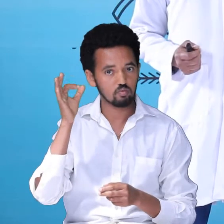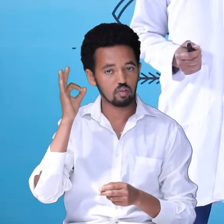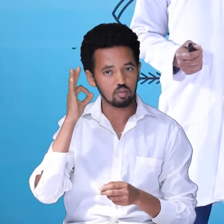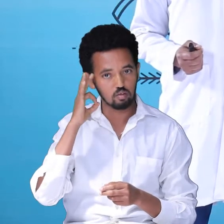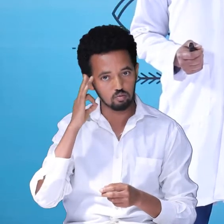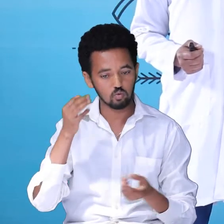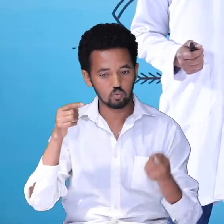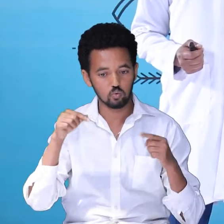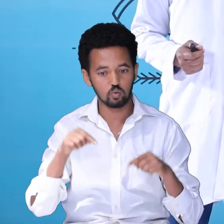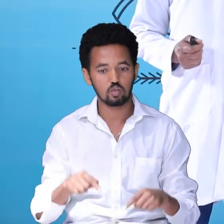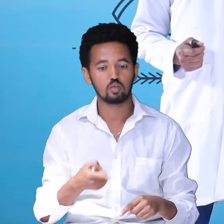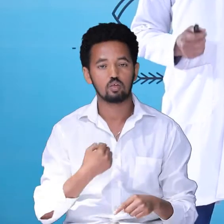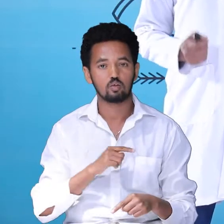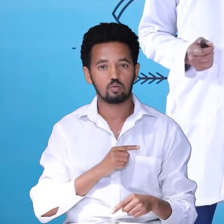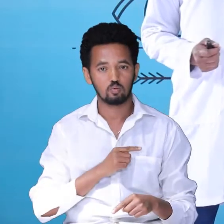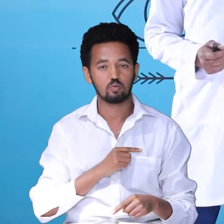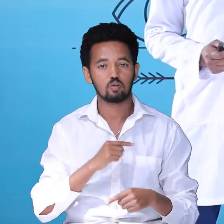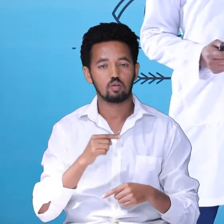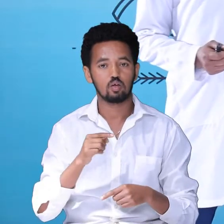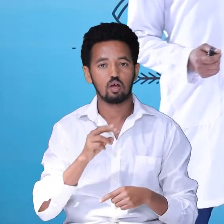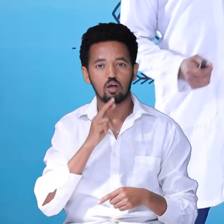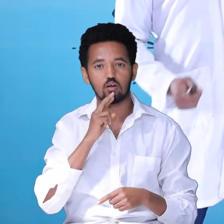Today we are going to see